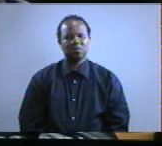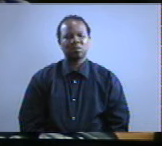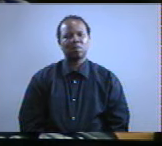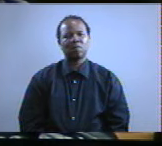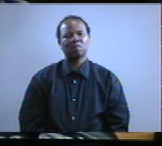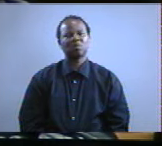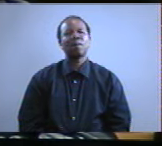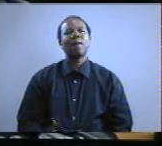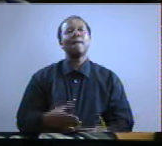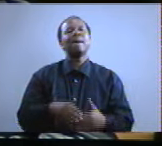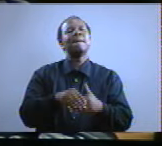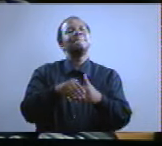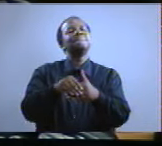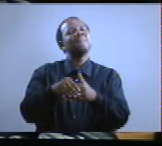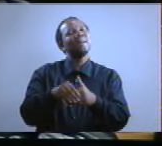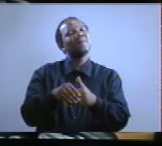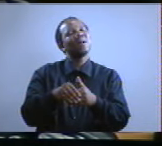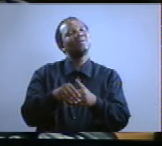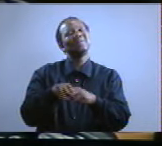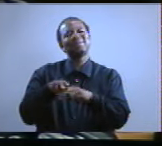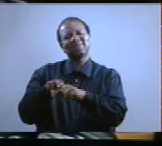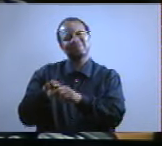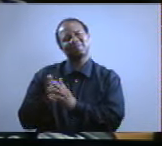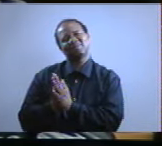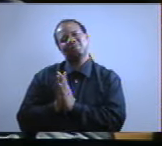Will members please take their seats?